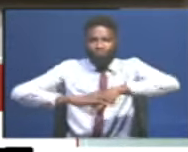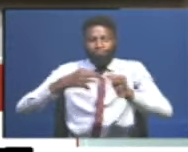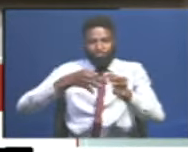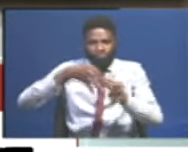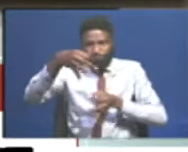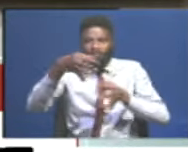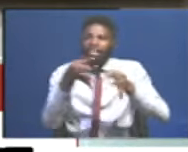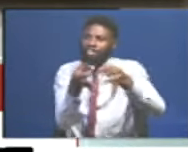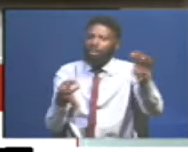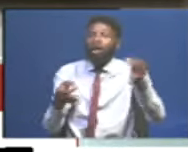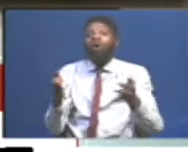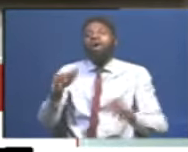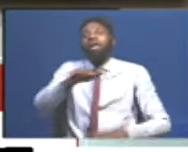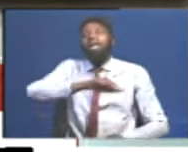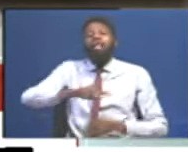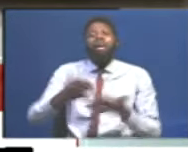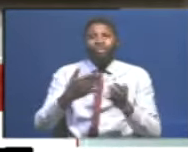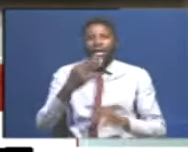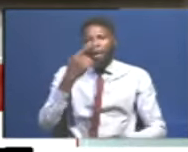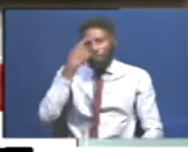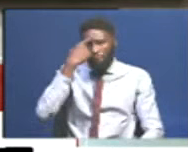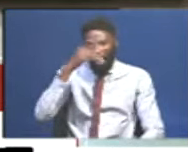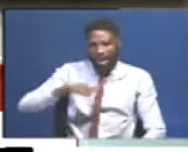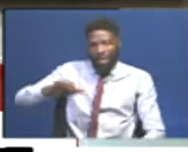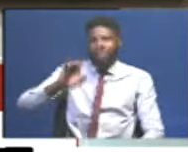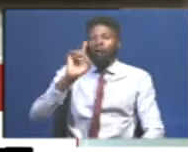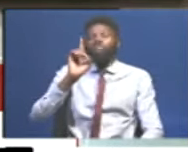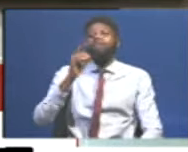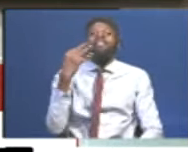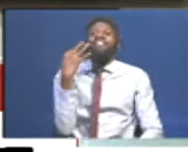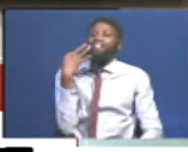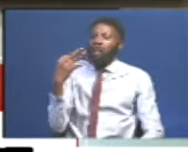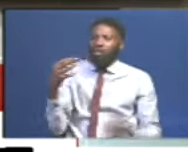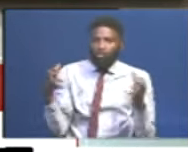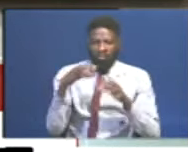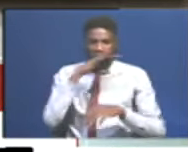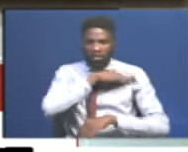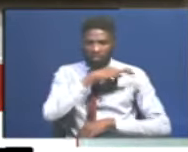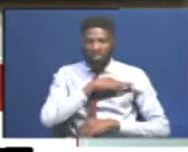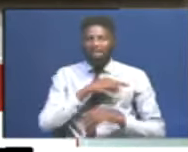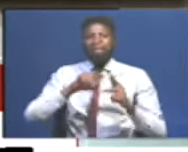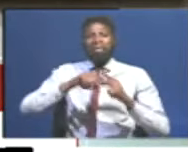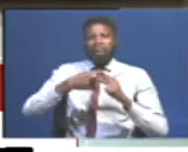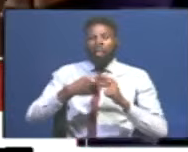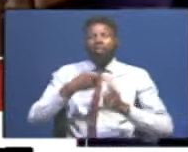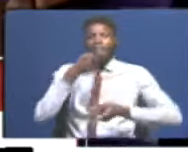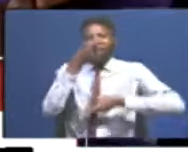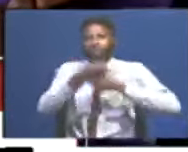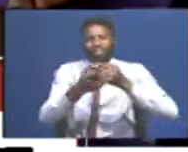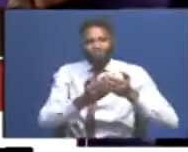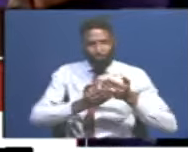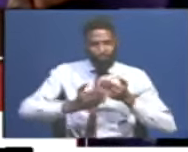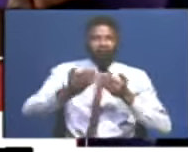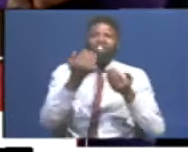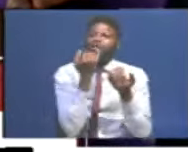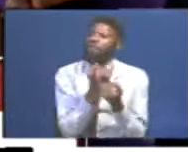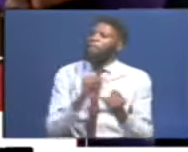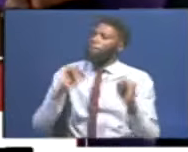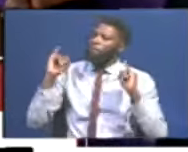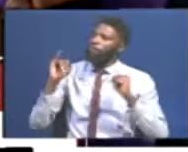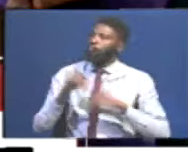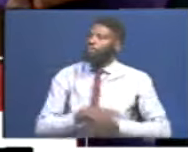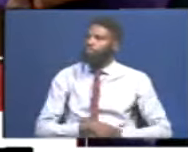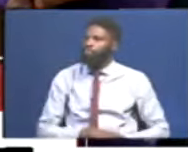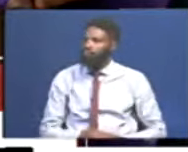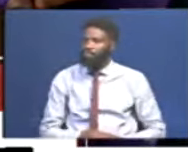where 300 beneficiaries officially embarked on their journey towards self-reliance. Have you ever thought of